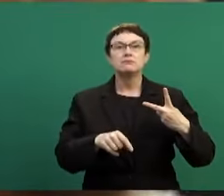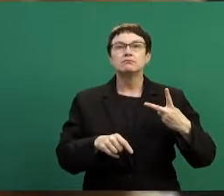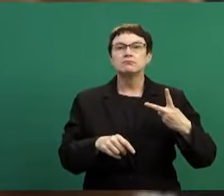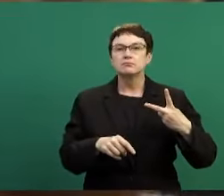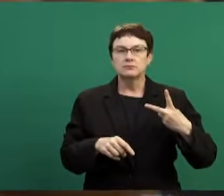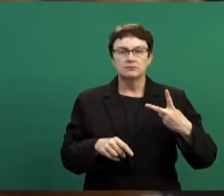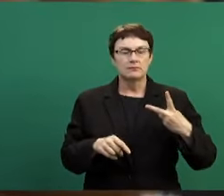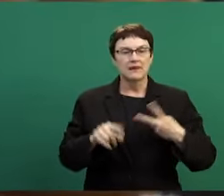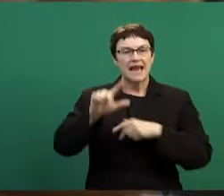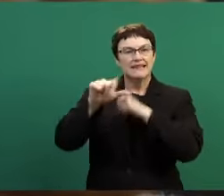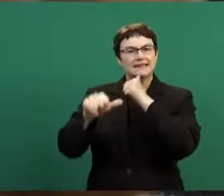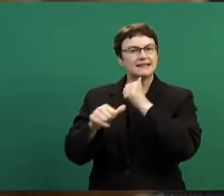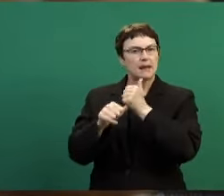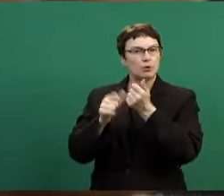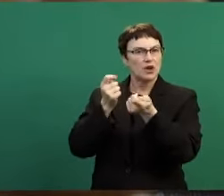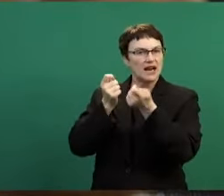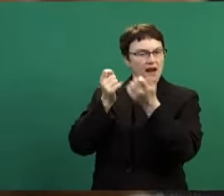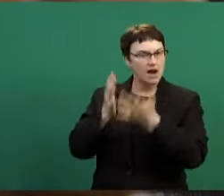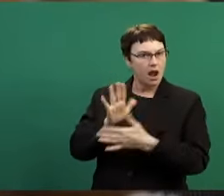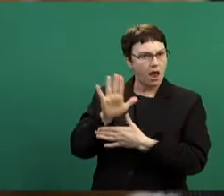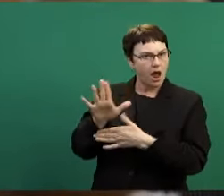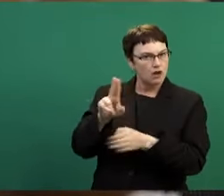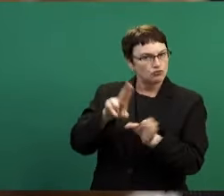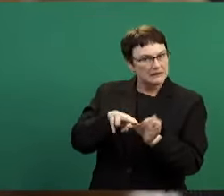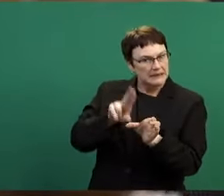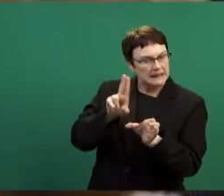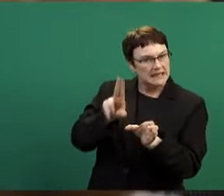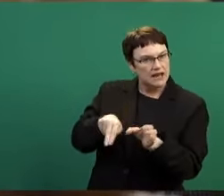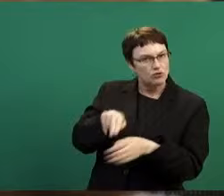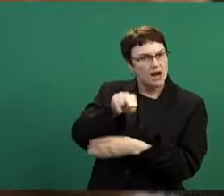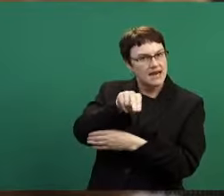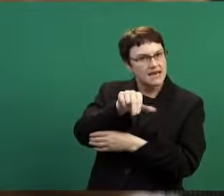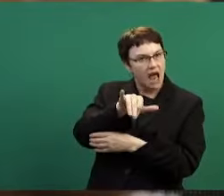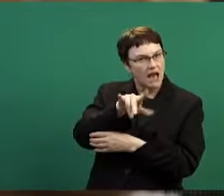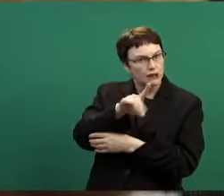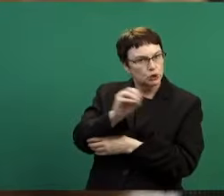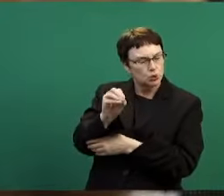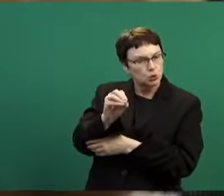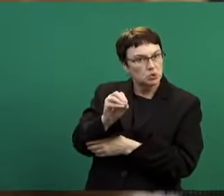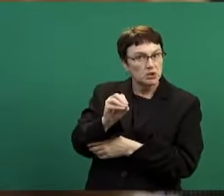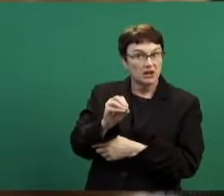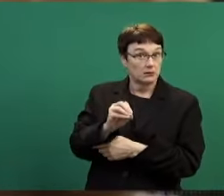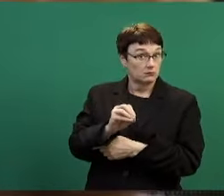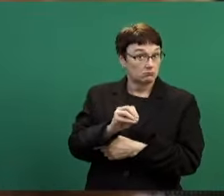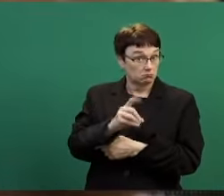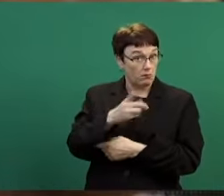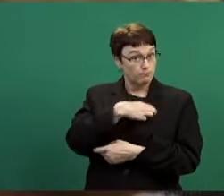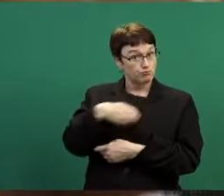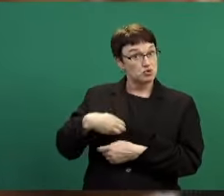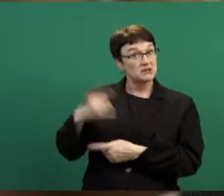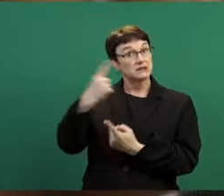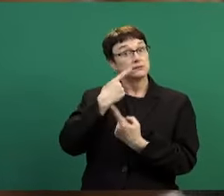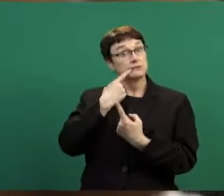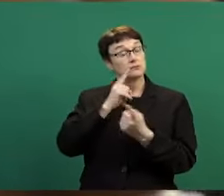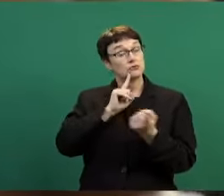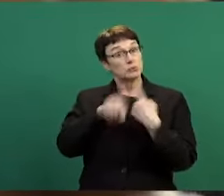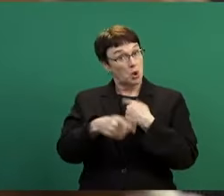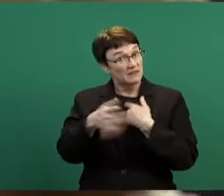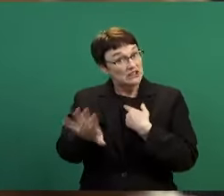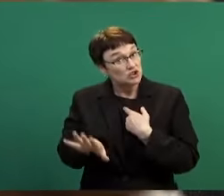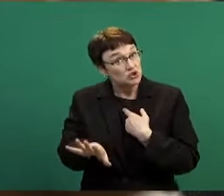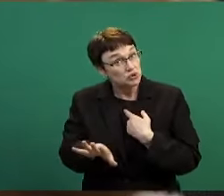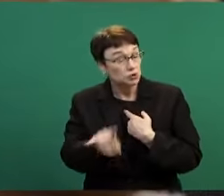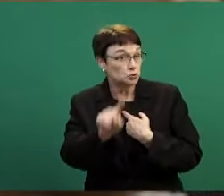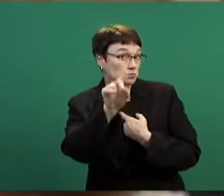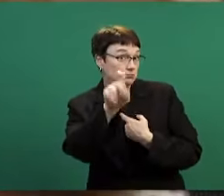resignation of Deputy Governor Naidu? Have you heard anything from the presidency? And the second,